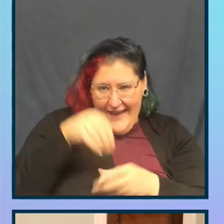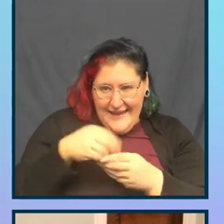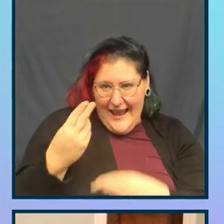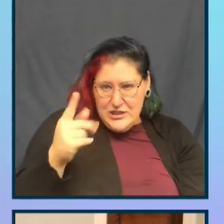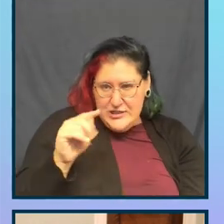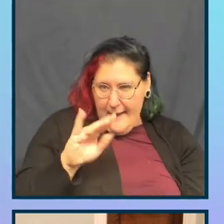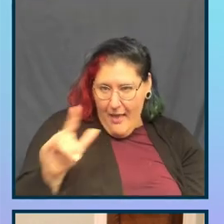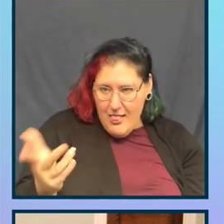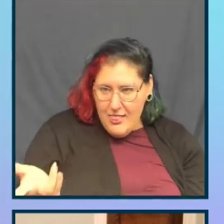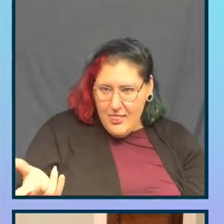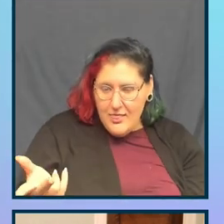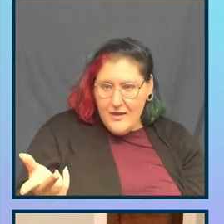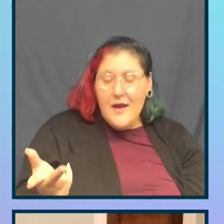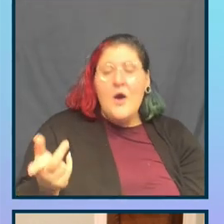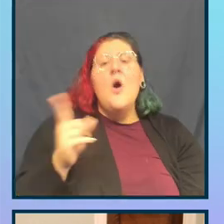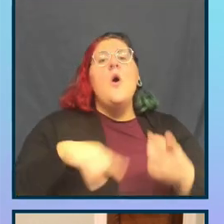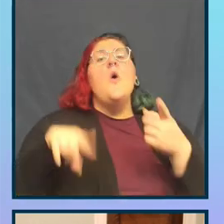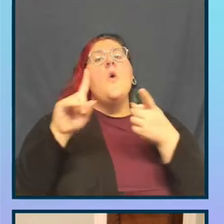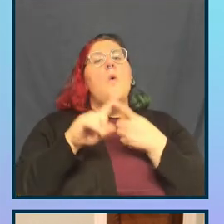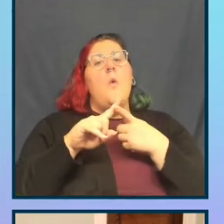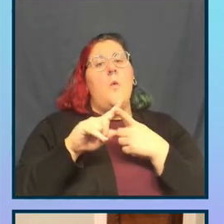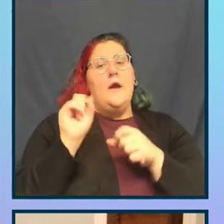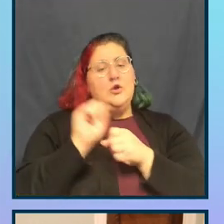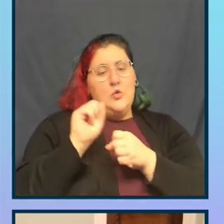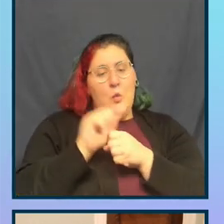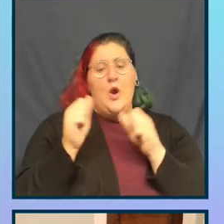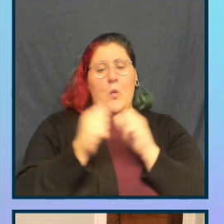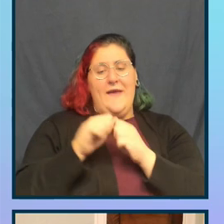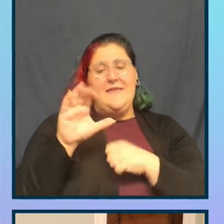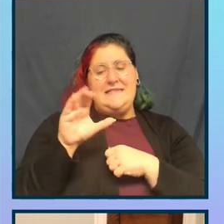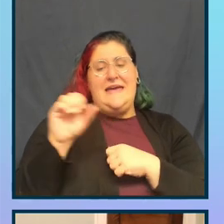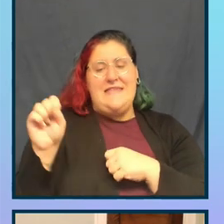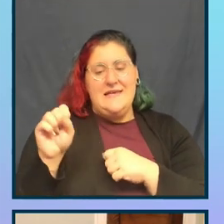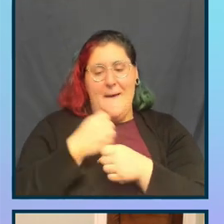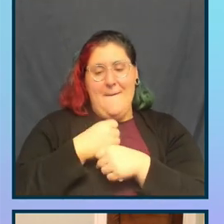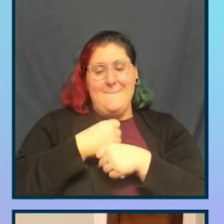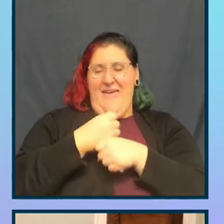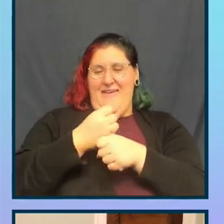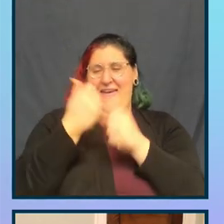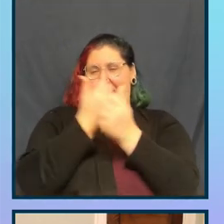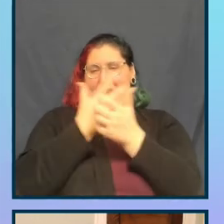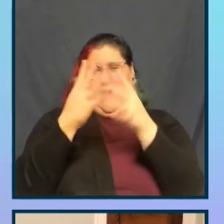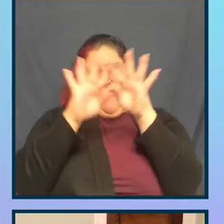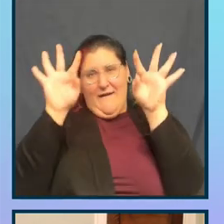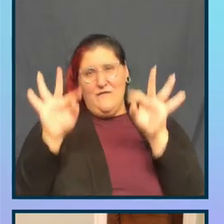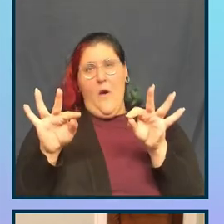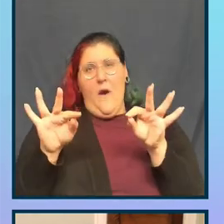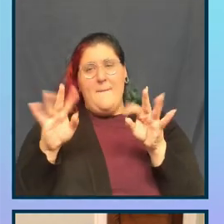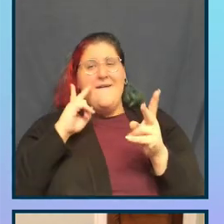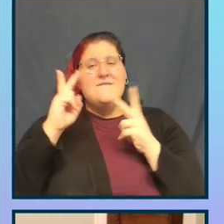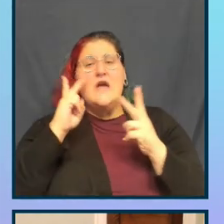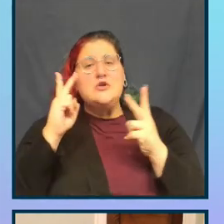As soon as you begin to work with CSS and begin to create visual structures and layouts, and you change CSS